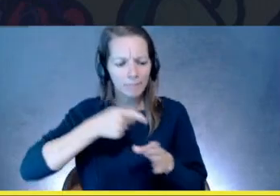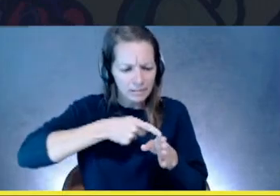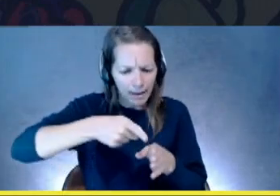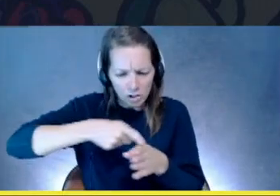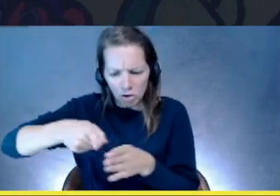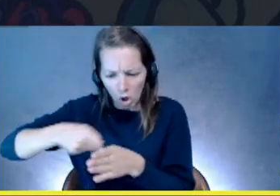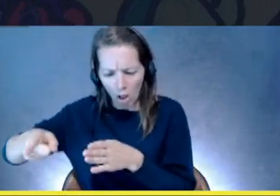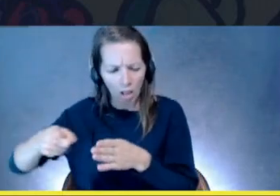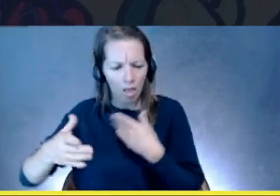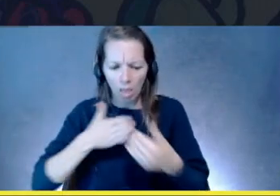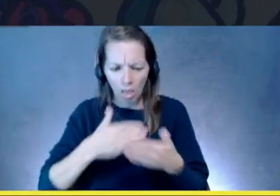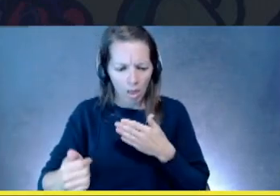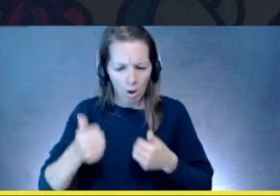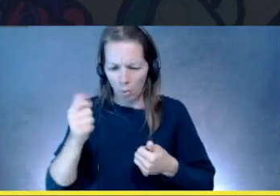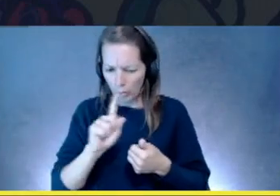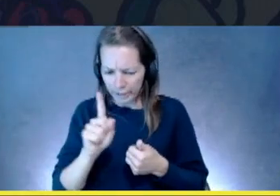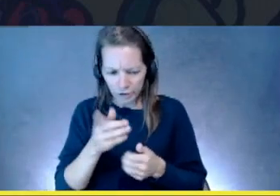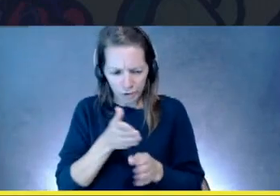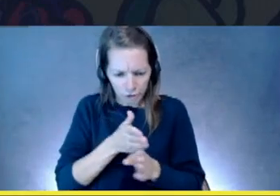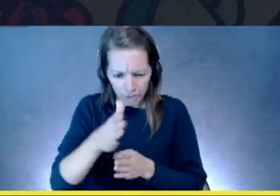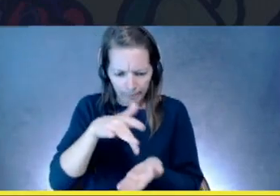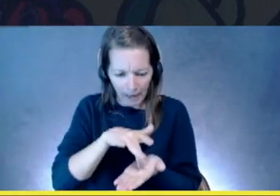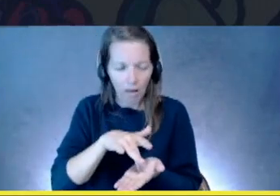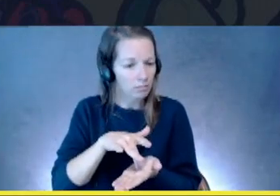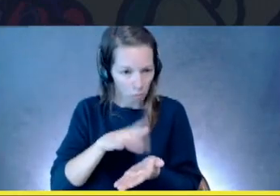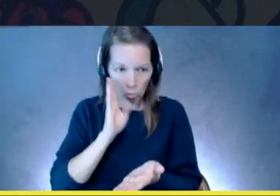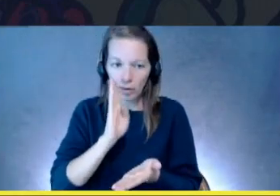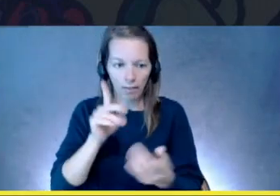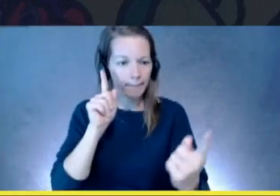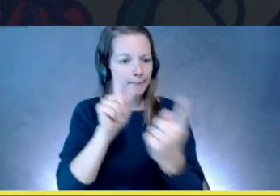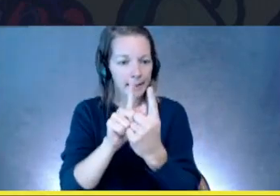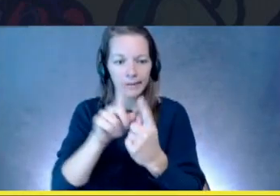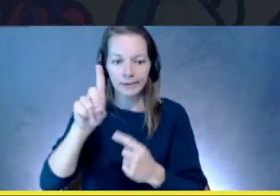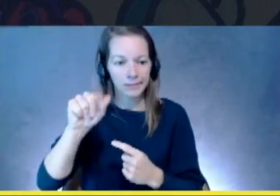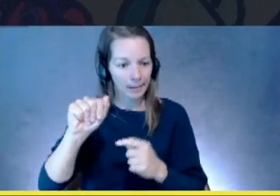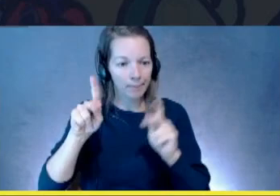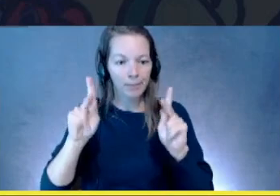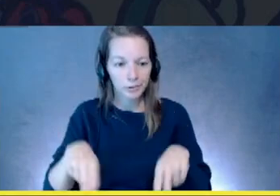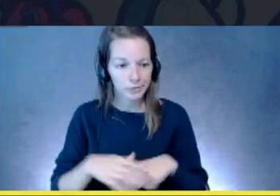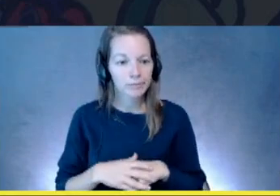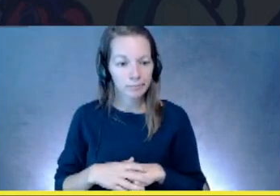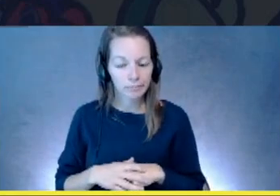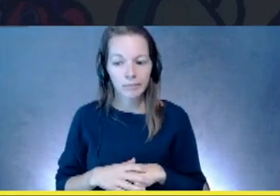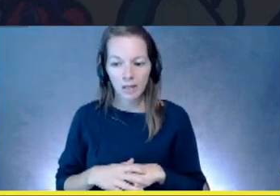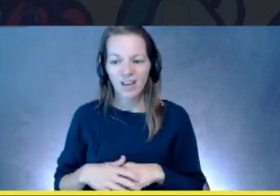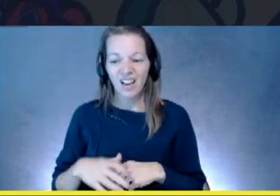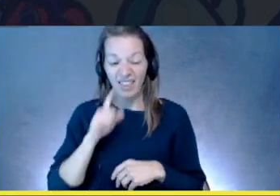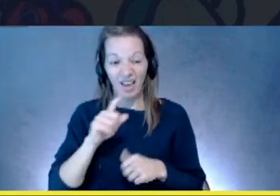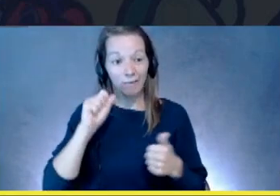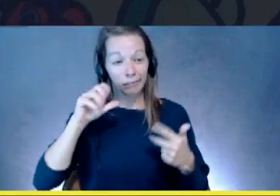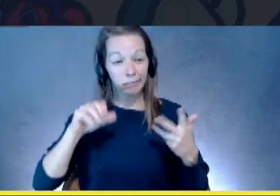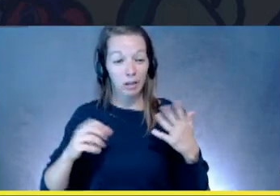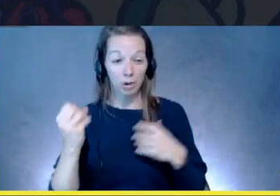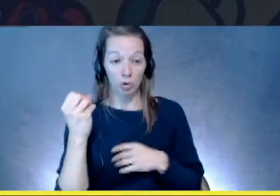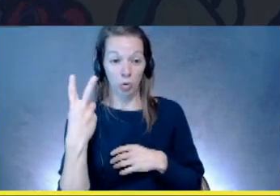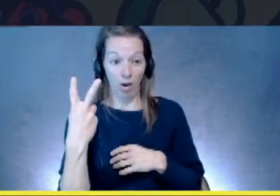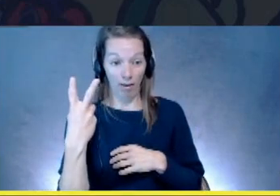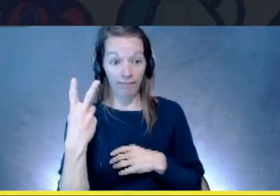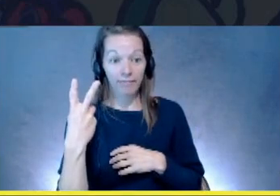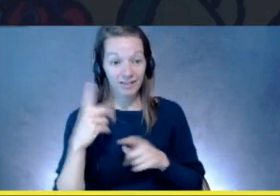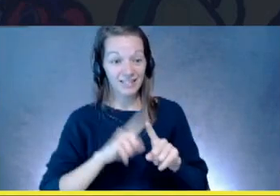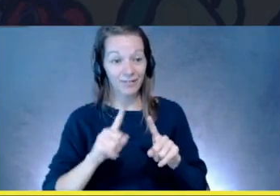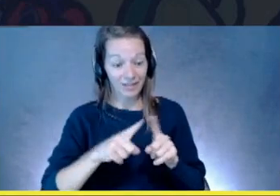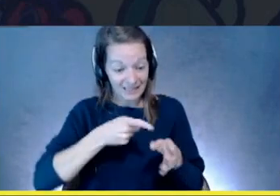people with disabilities. And then I often share at that point the list of the 12 different specialists who are currently on my own medical